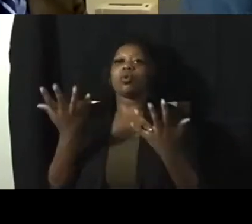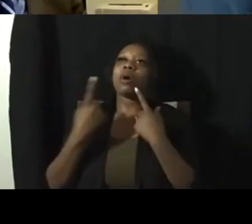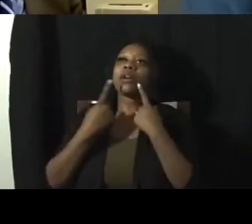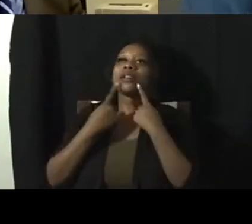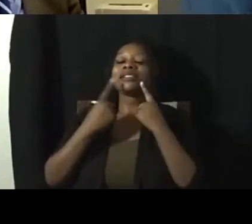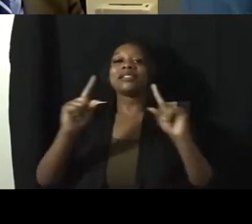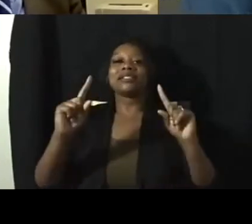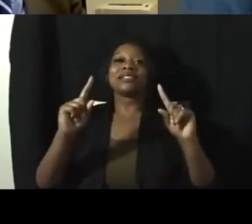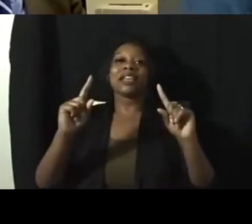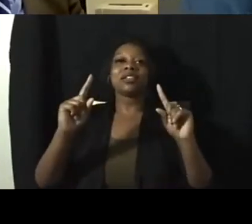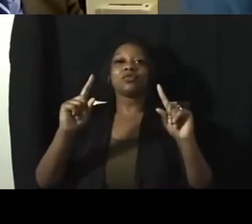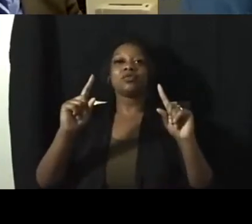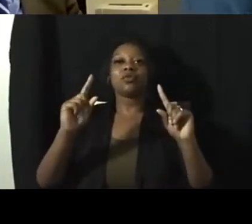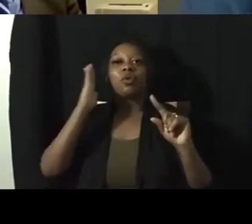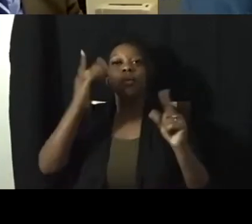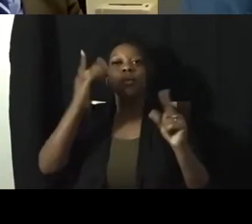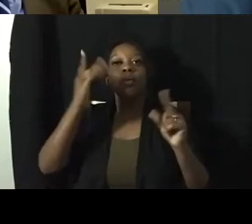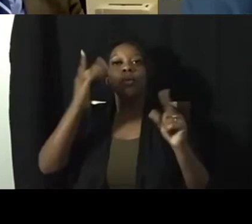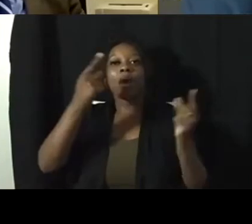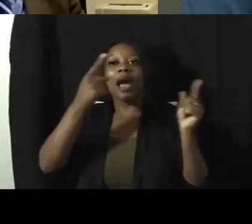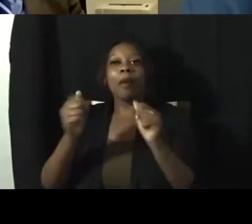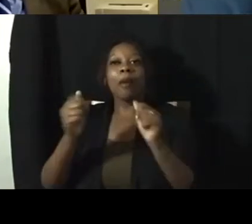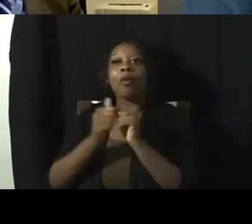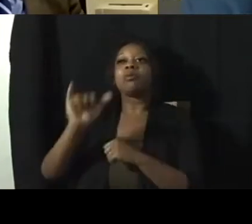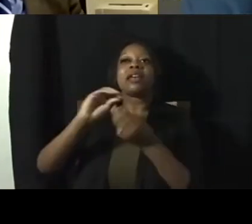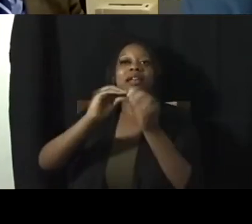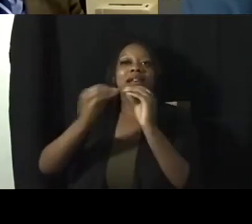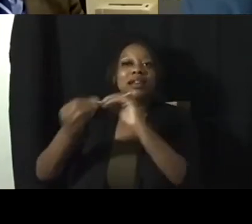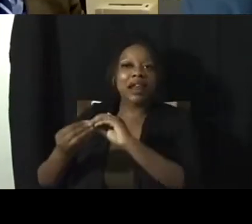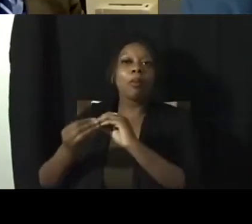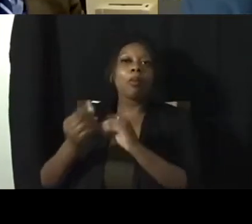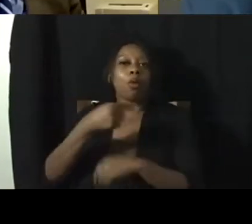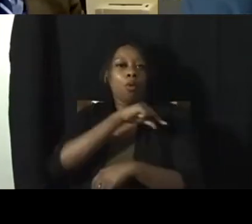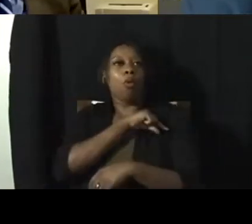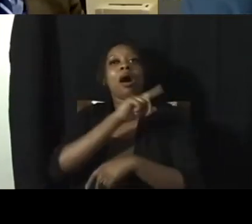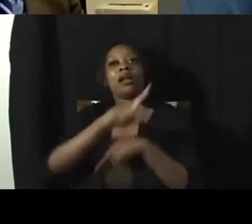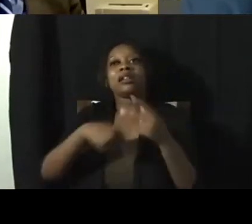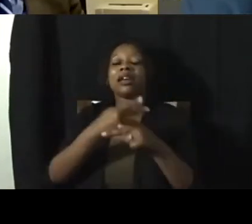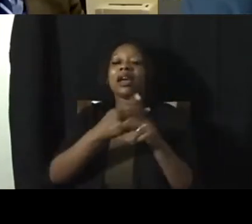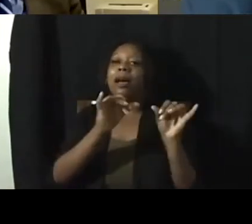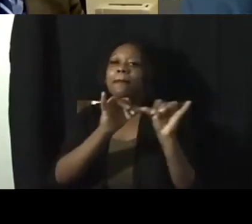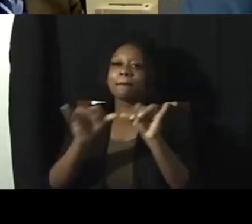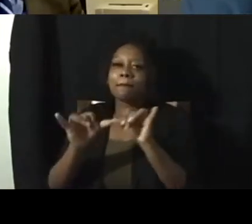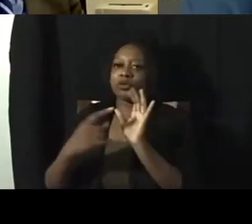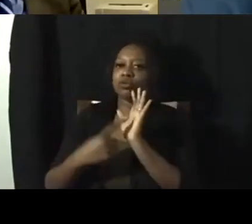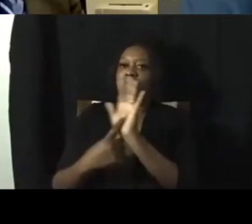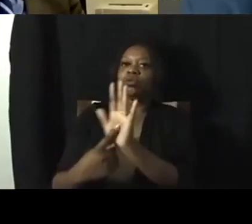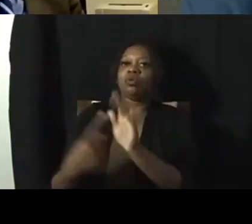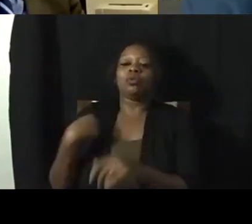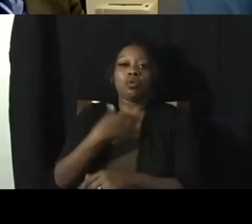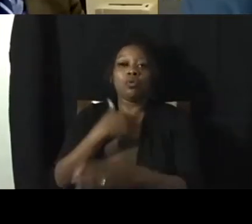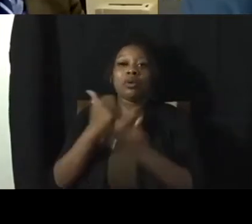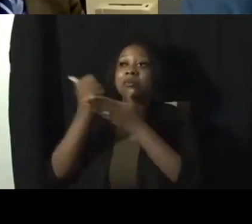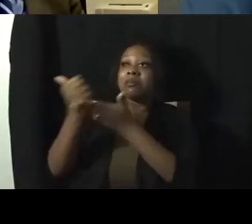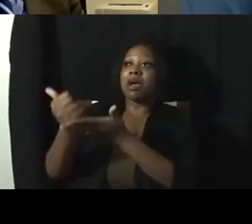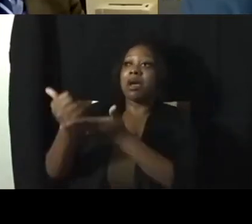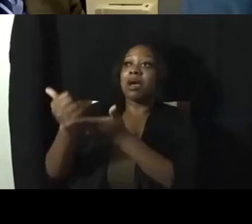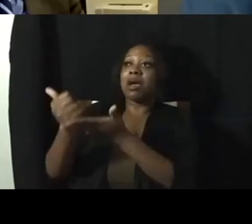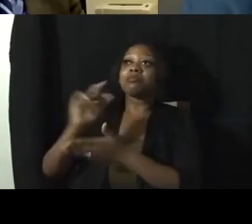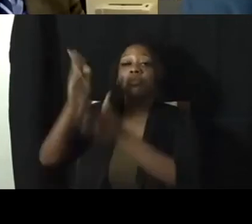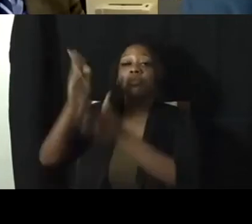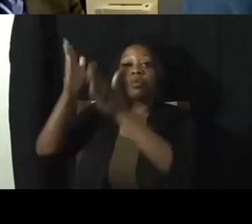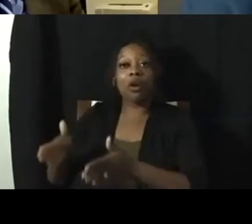numbers are, but looking again at those quality kinds of measures that show that we've helped someone achieve